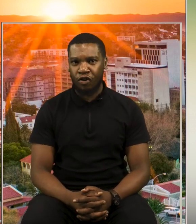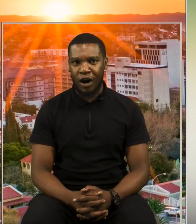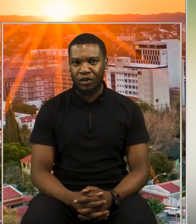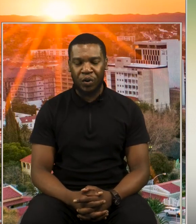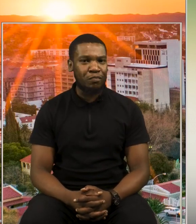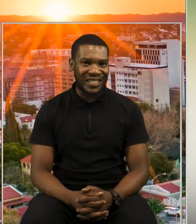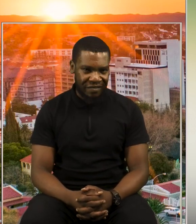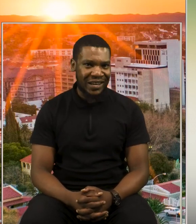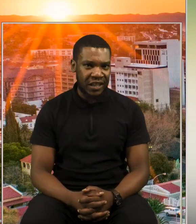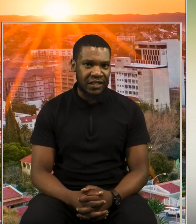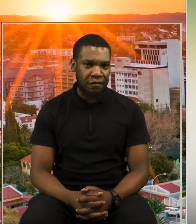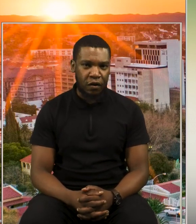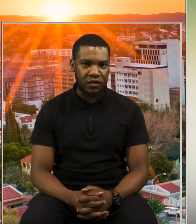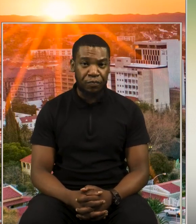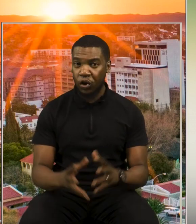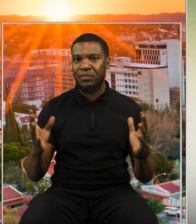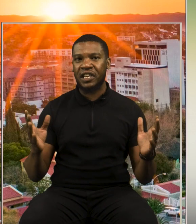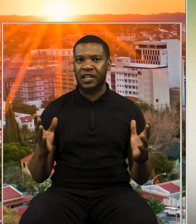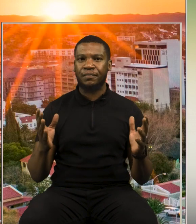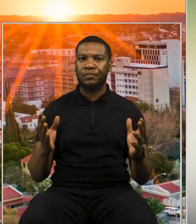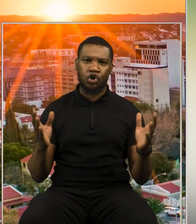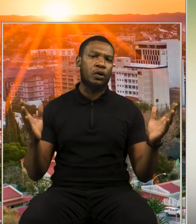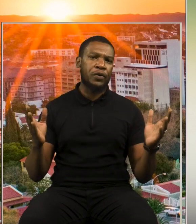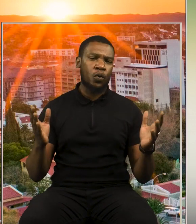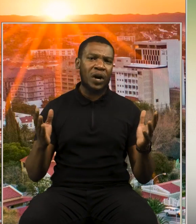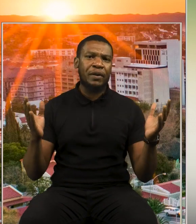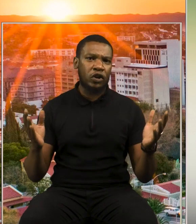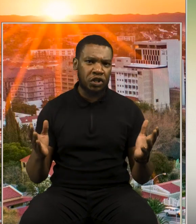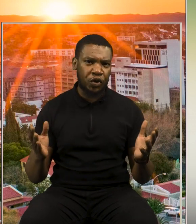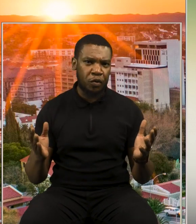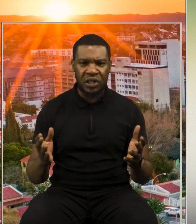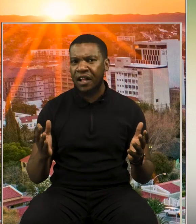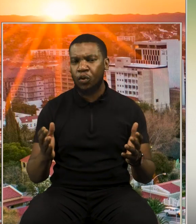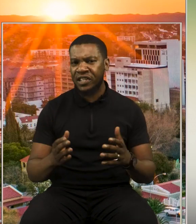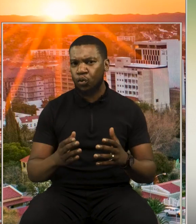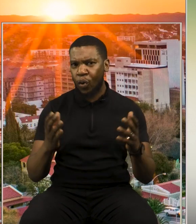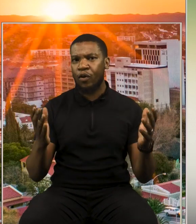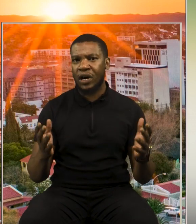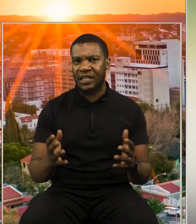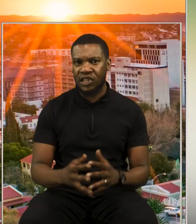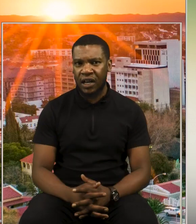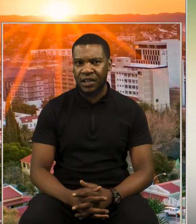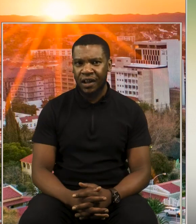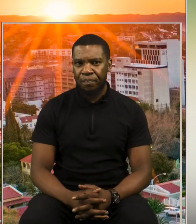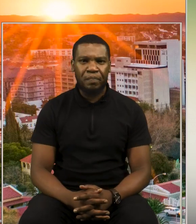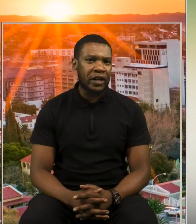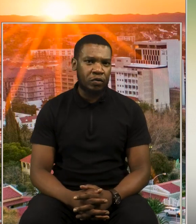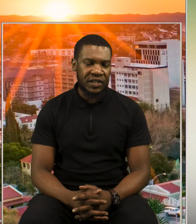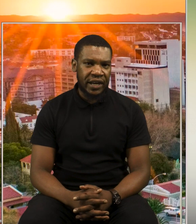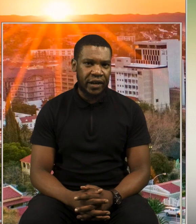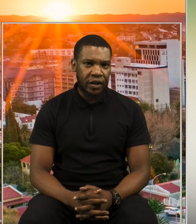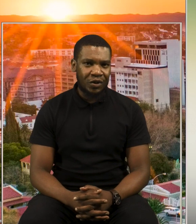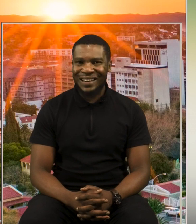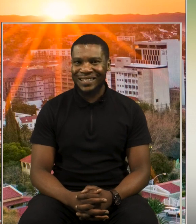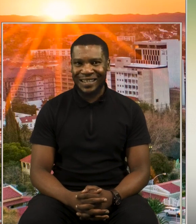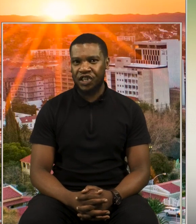high ground when Museveni is involved. All I'm saying is, sure, one may not agree with the otherwise wayward judge, but make no